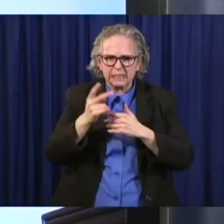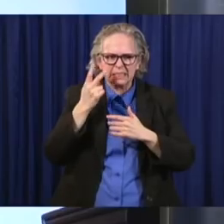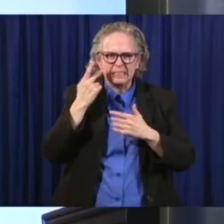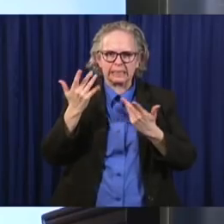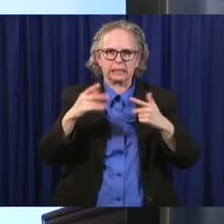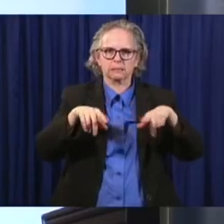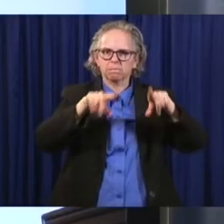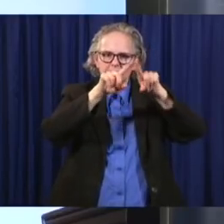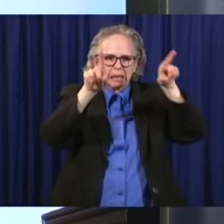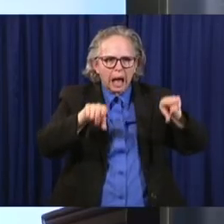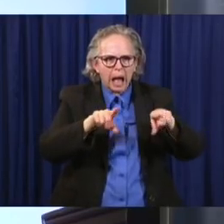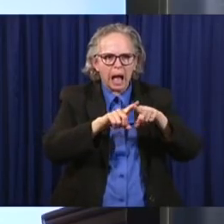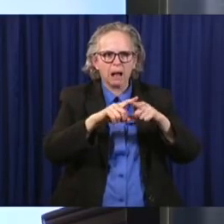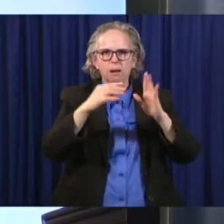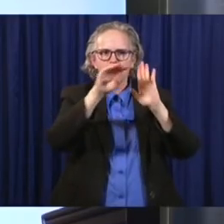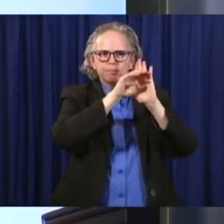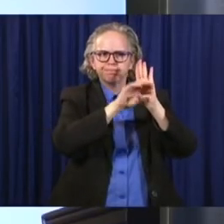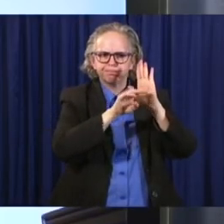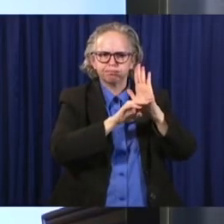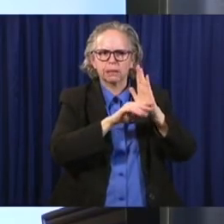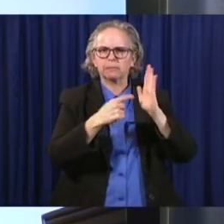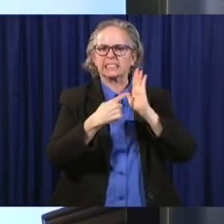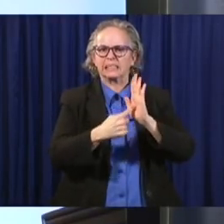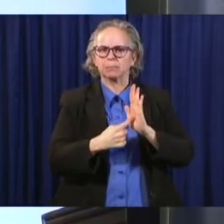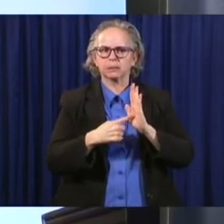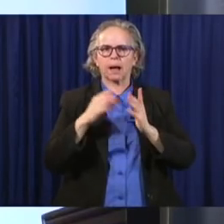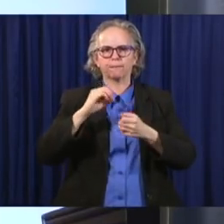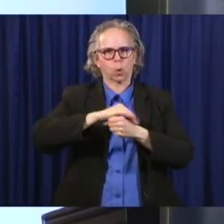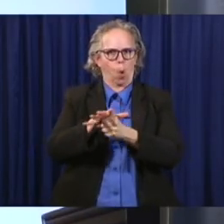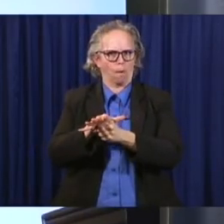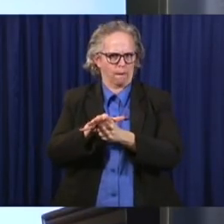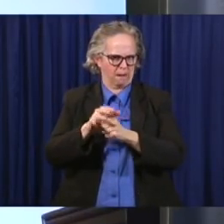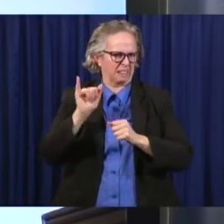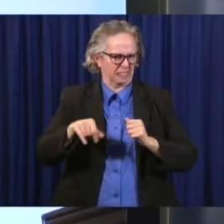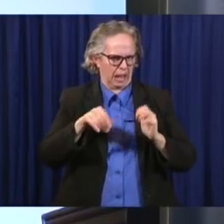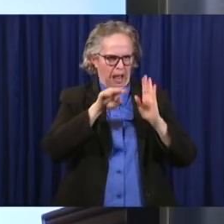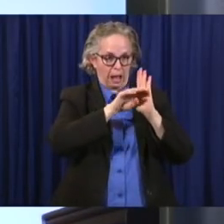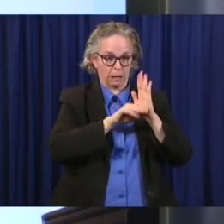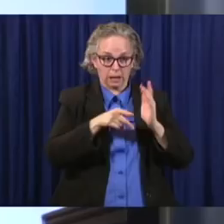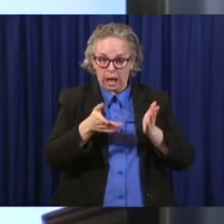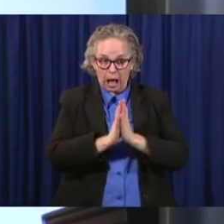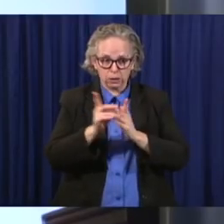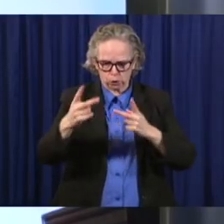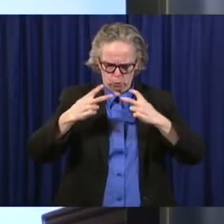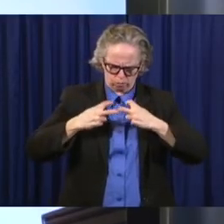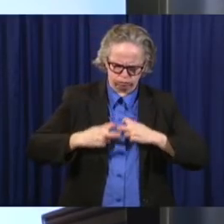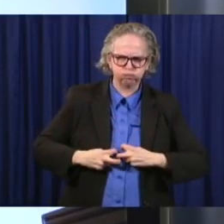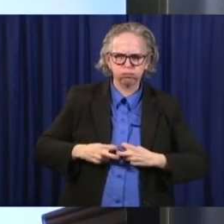symptoms, and we're asking the public to self-monitor and ensure compliance before they come in.